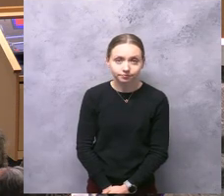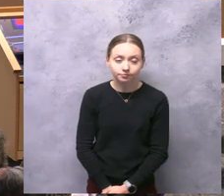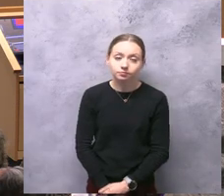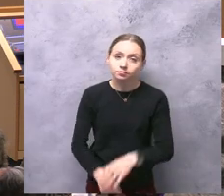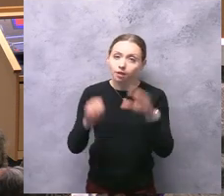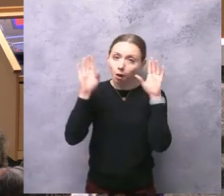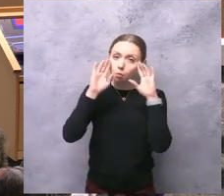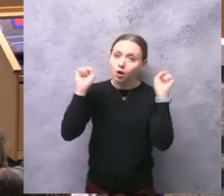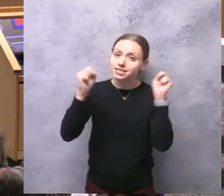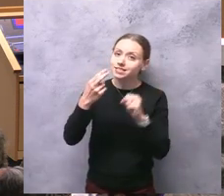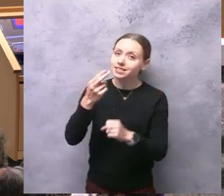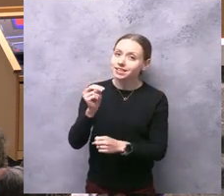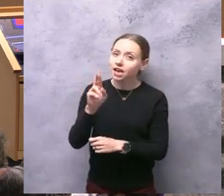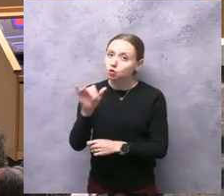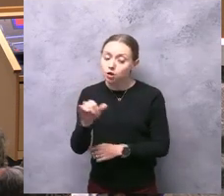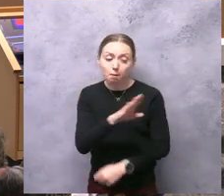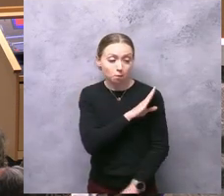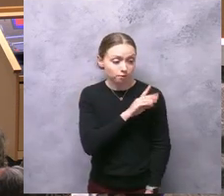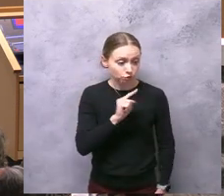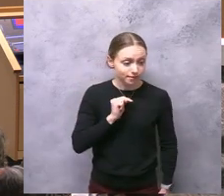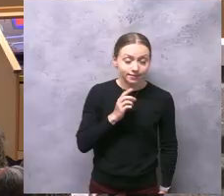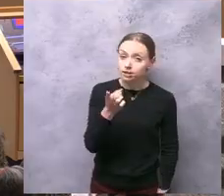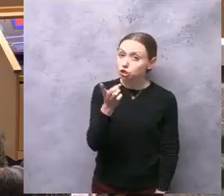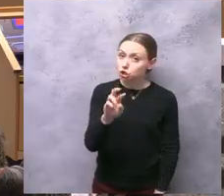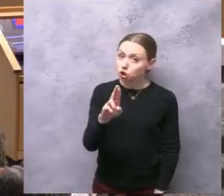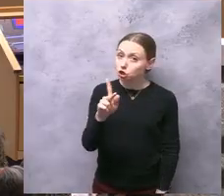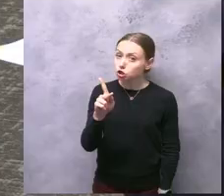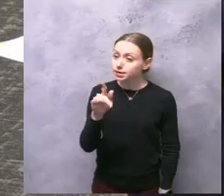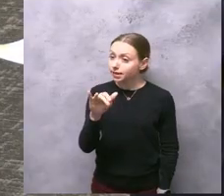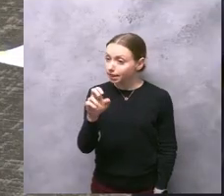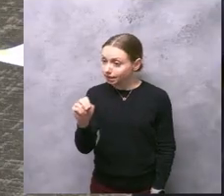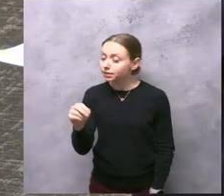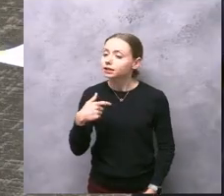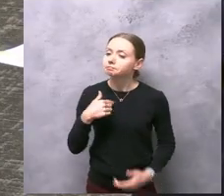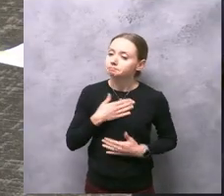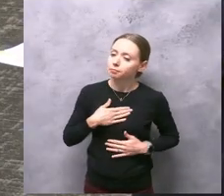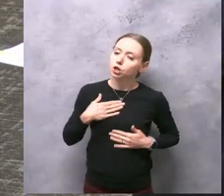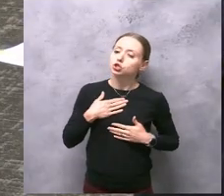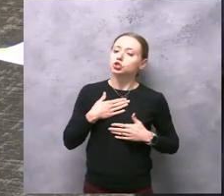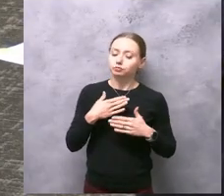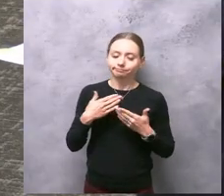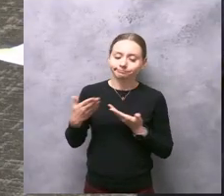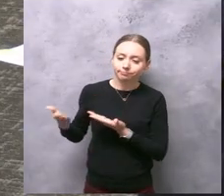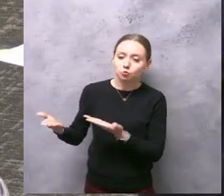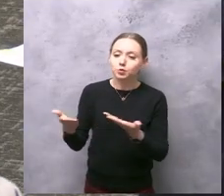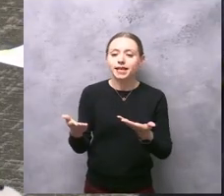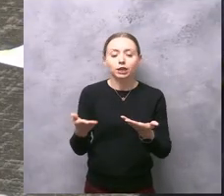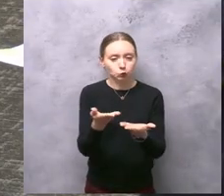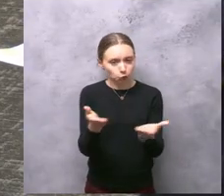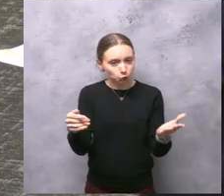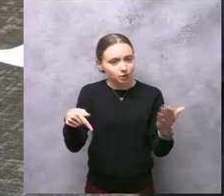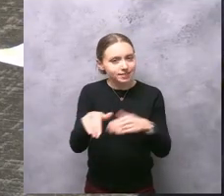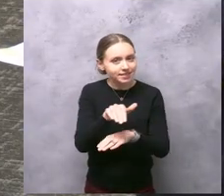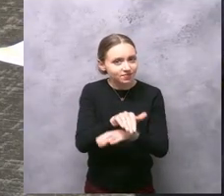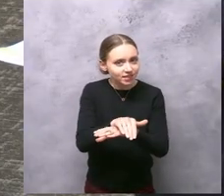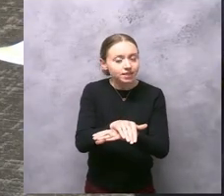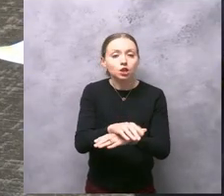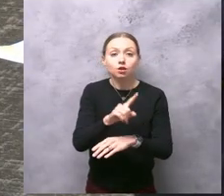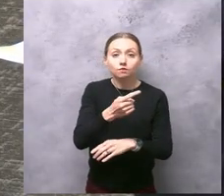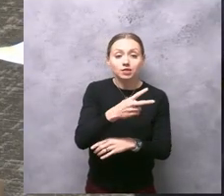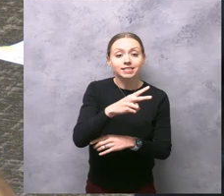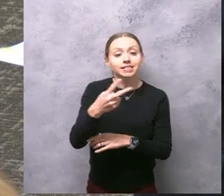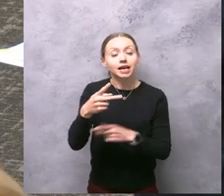President Henry, Board of Trustees, and Dr. Killian, it is a pleasure to present to you this evening the first and second place